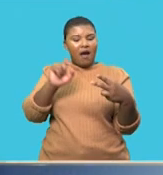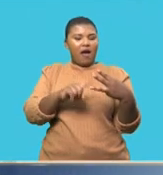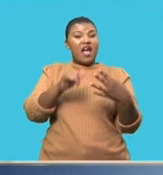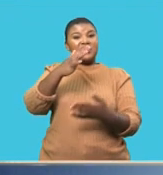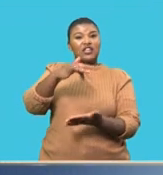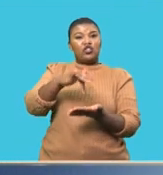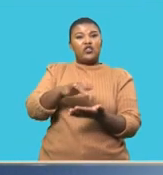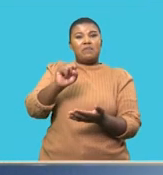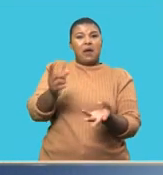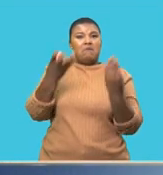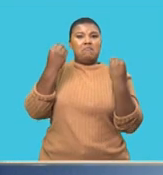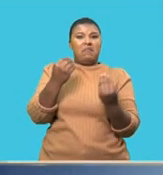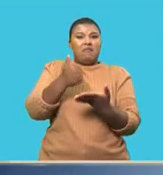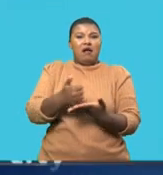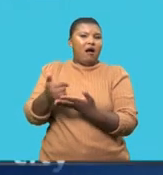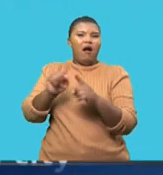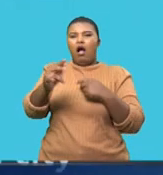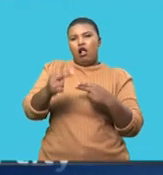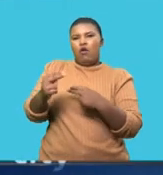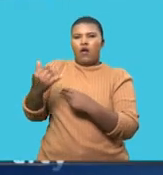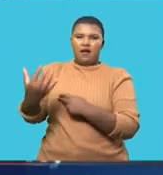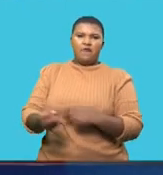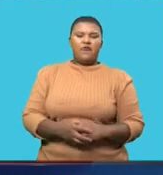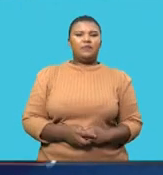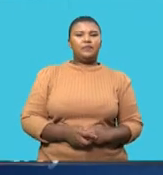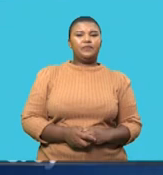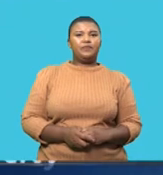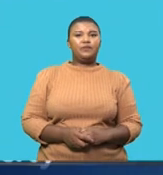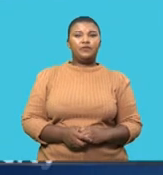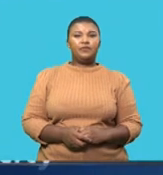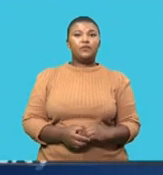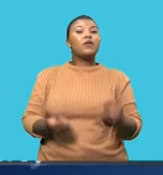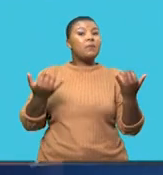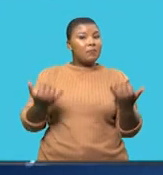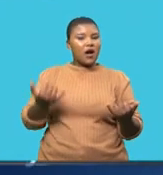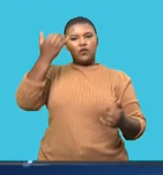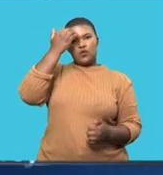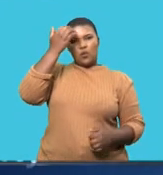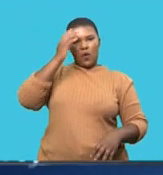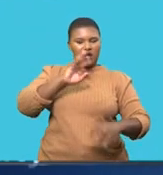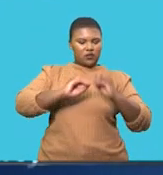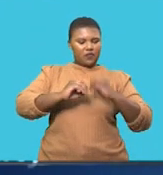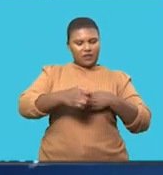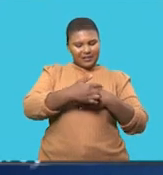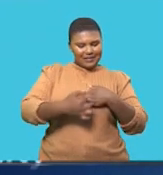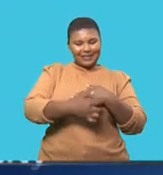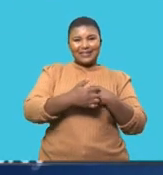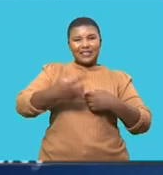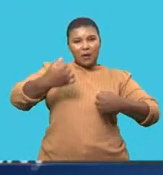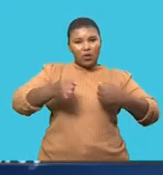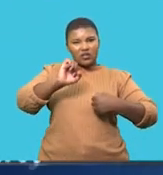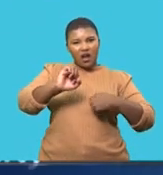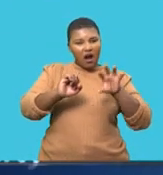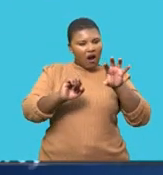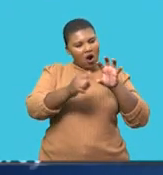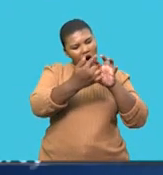go fumantshwa ditshebeletso tsena. Uzokwazi manje ukurenewisha your disk manje. Very